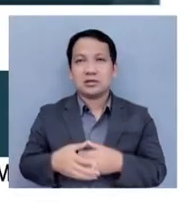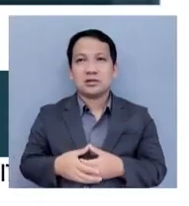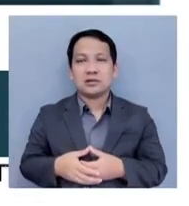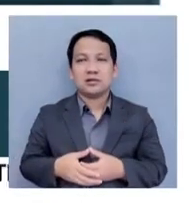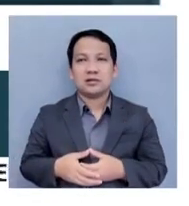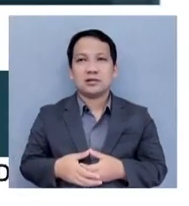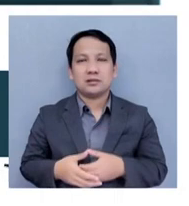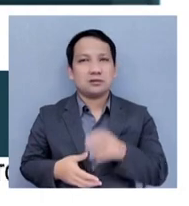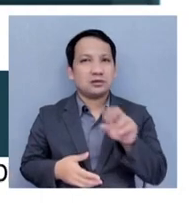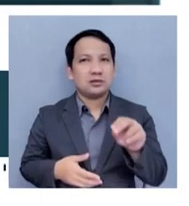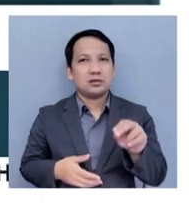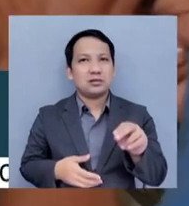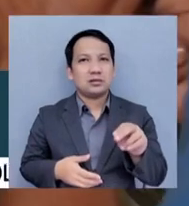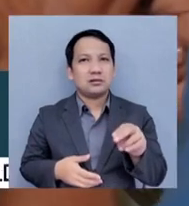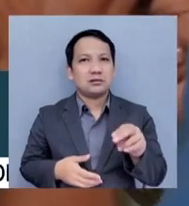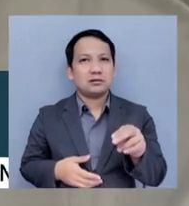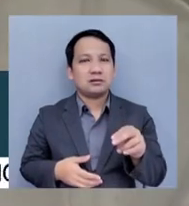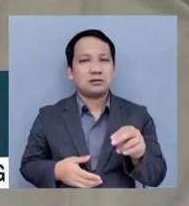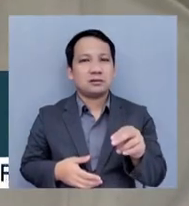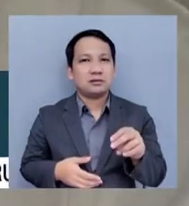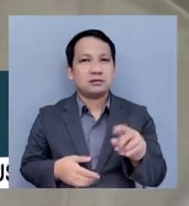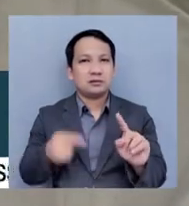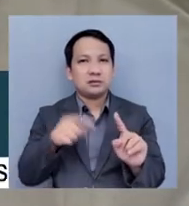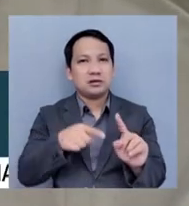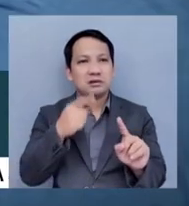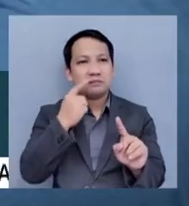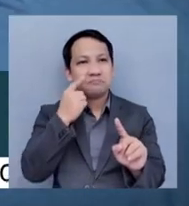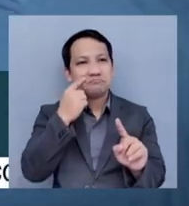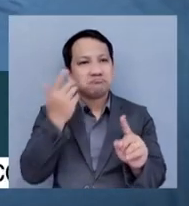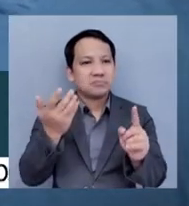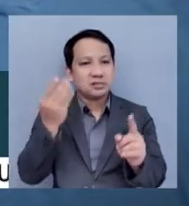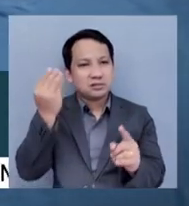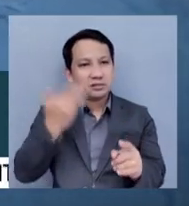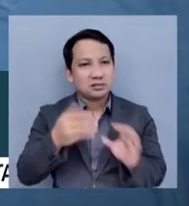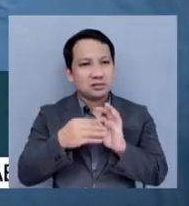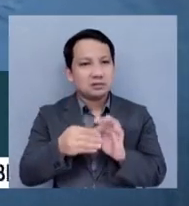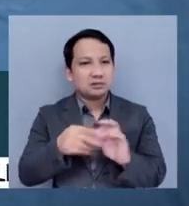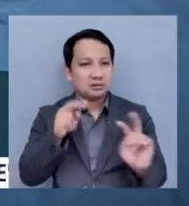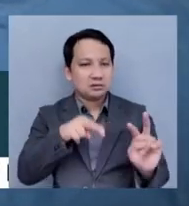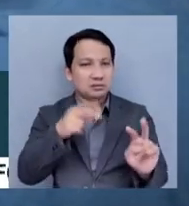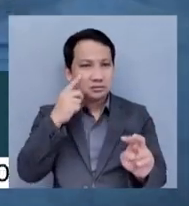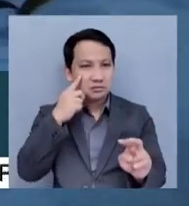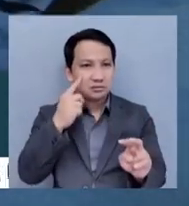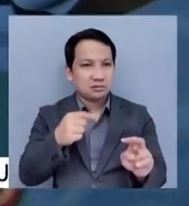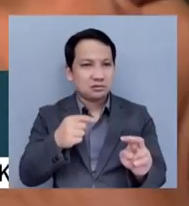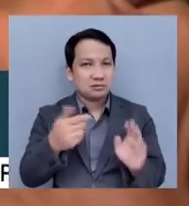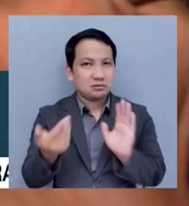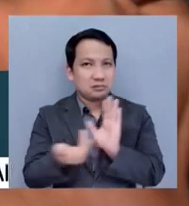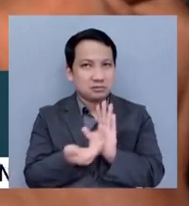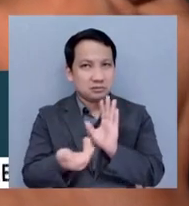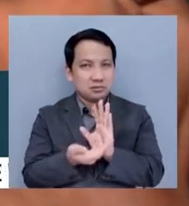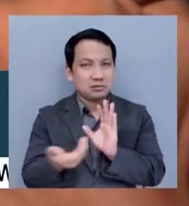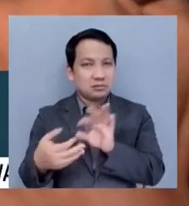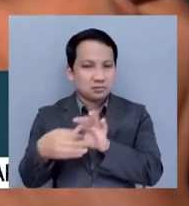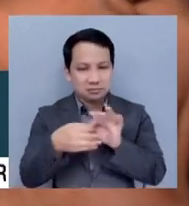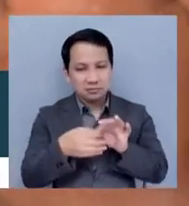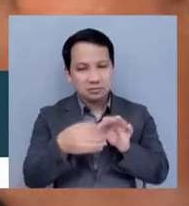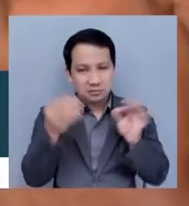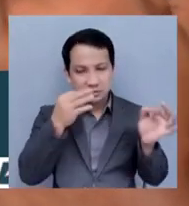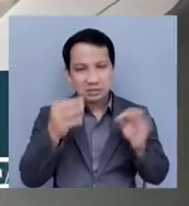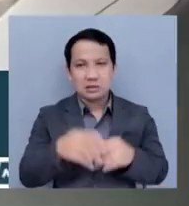No. ito lang siguro yung nakitaan ng yung five-man panel, okay,